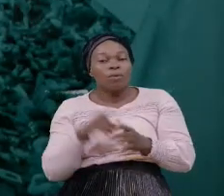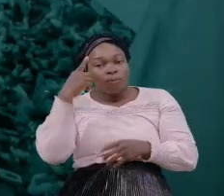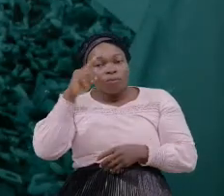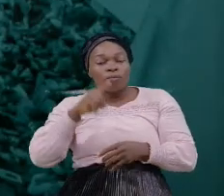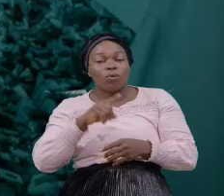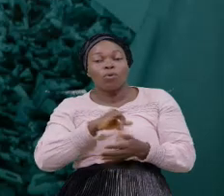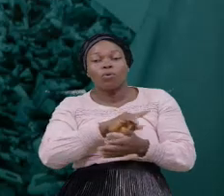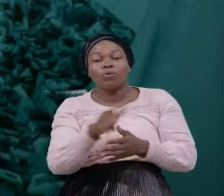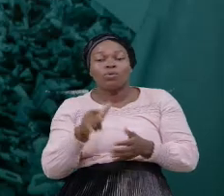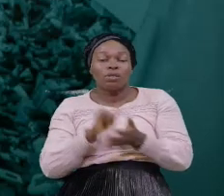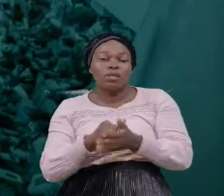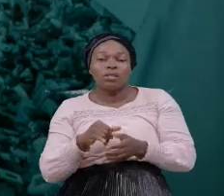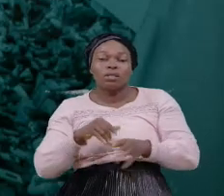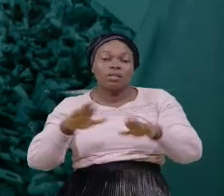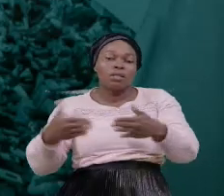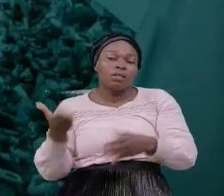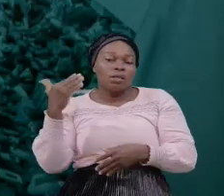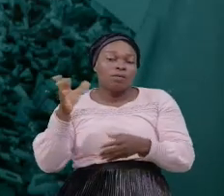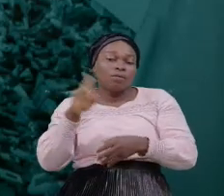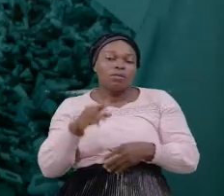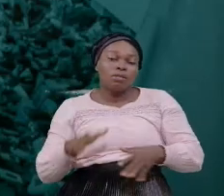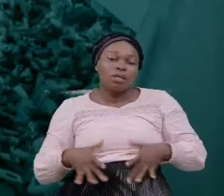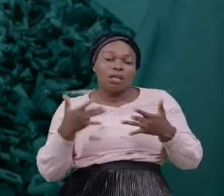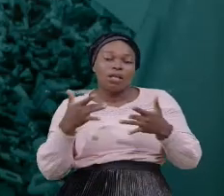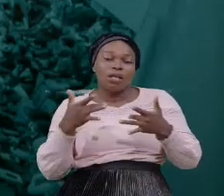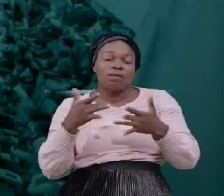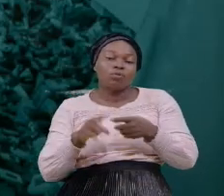Since we started on Thursday, Friday, today.